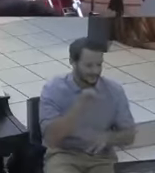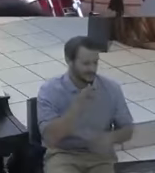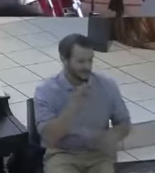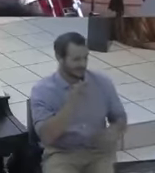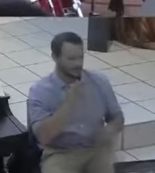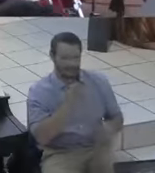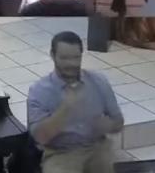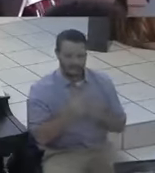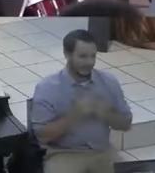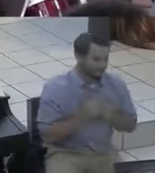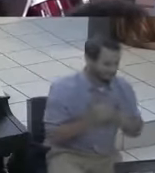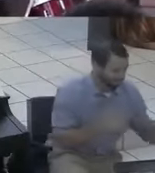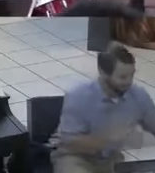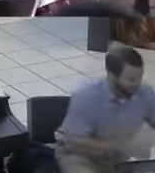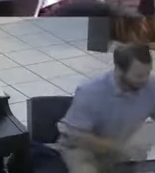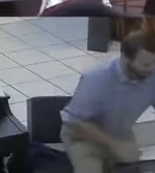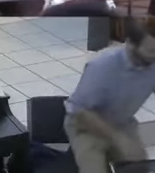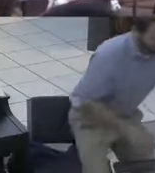Number 58.